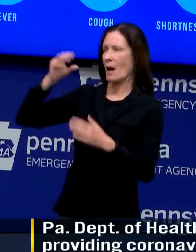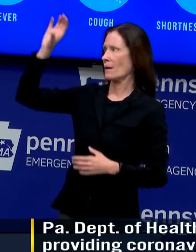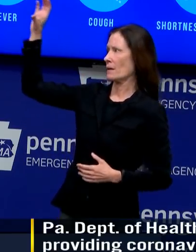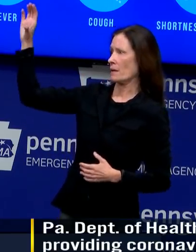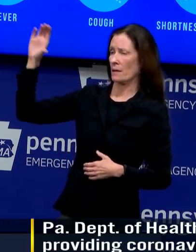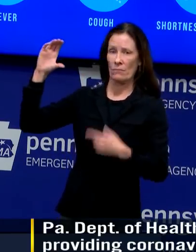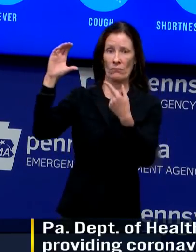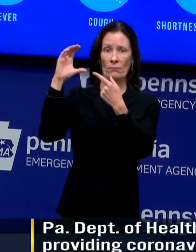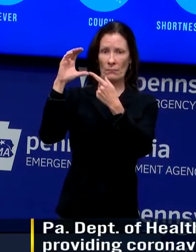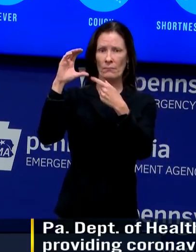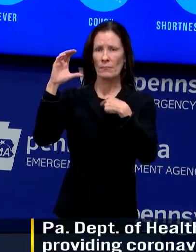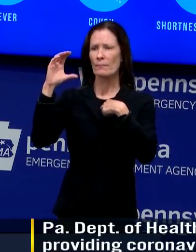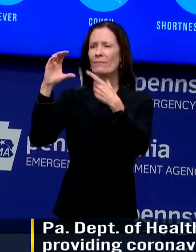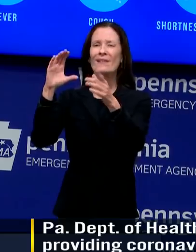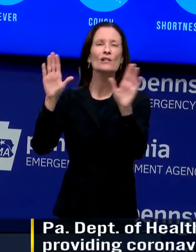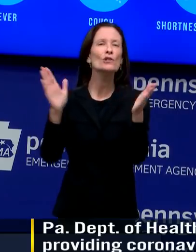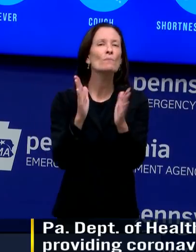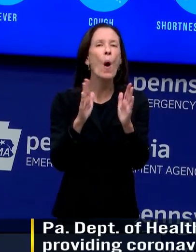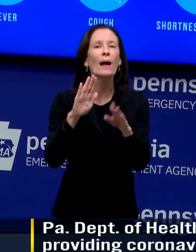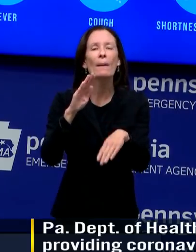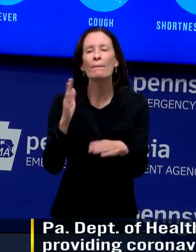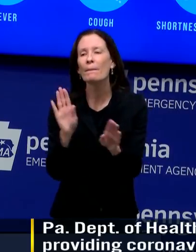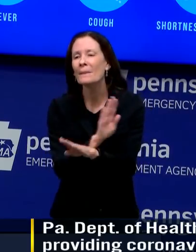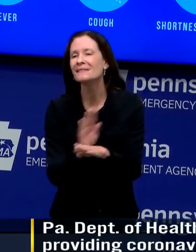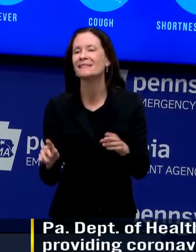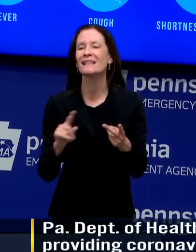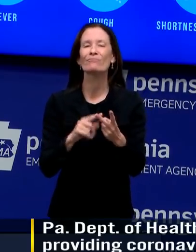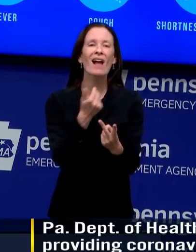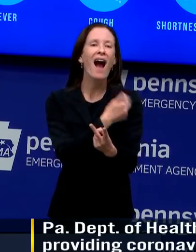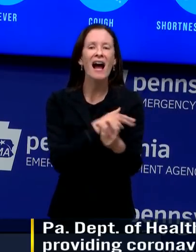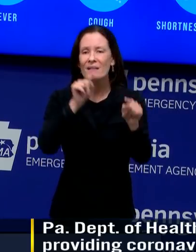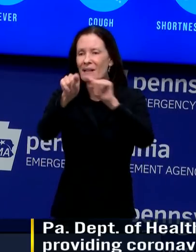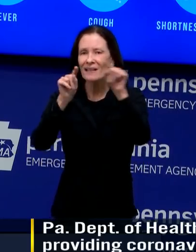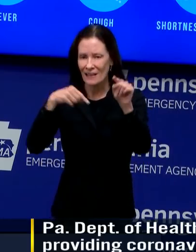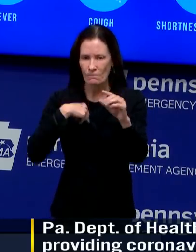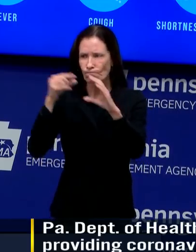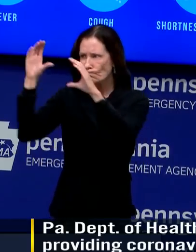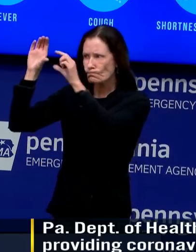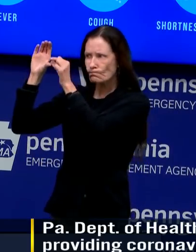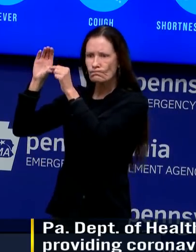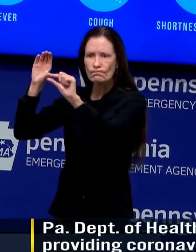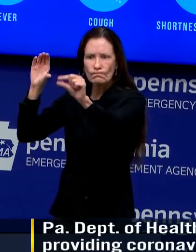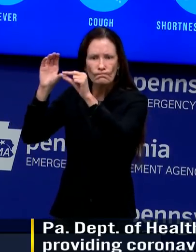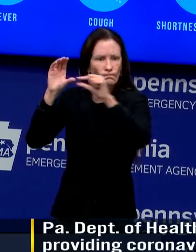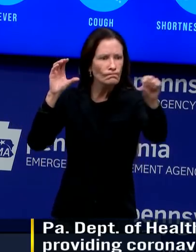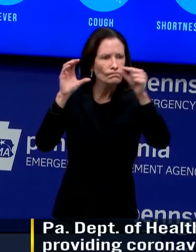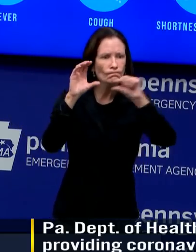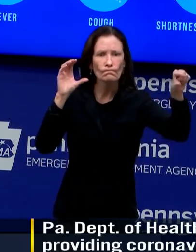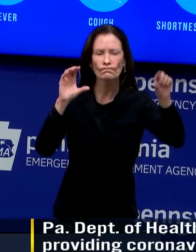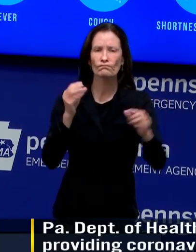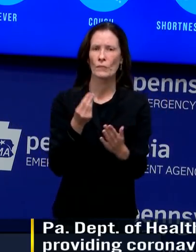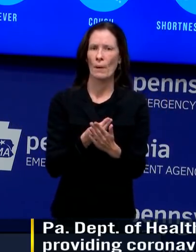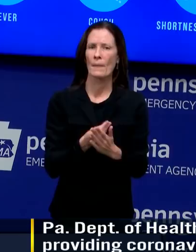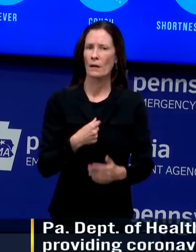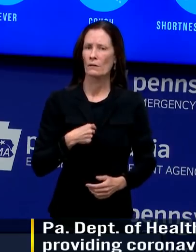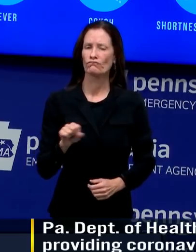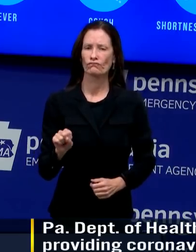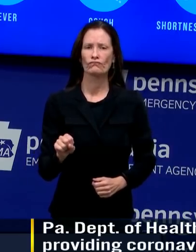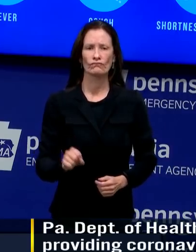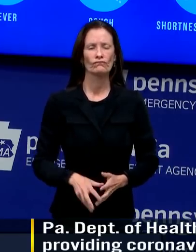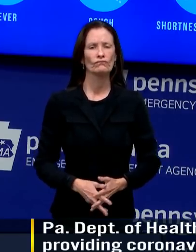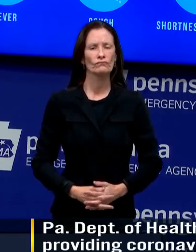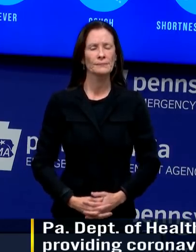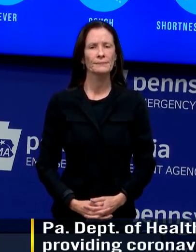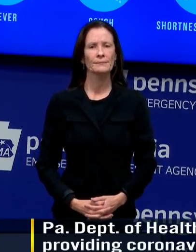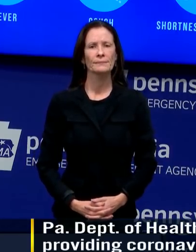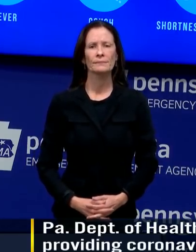now counting probable deaths, roughly 4 out of 5 of COVID-19 cases come back negative. How can COVID-19 be